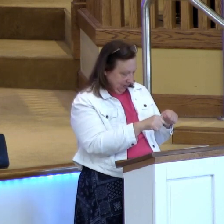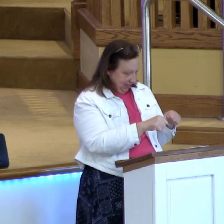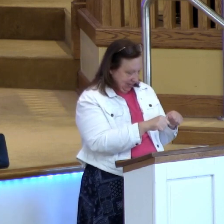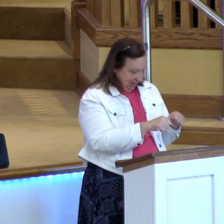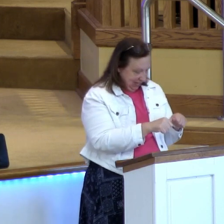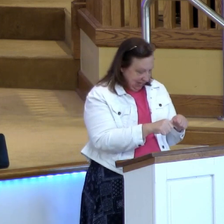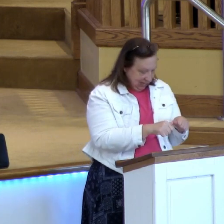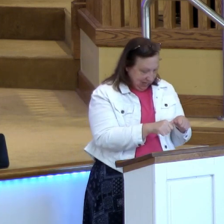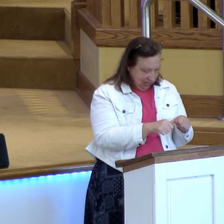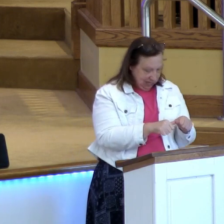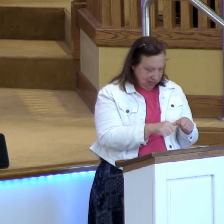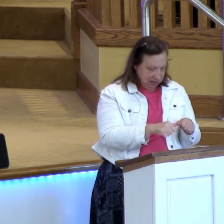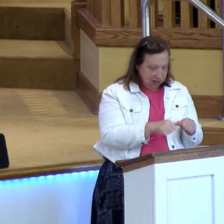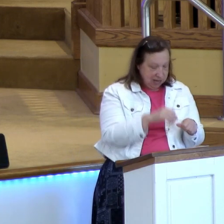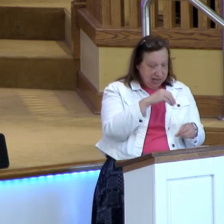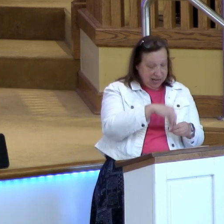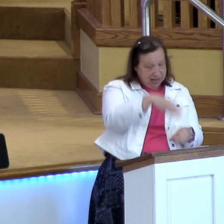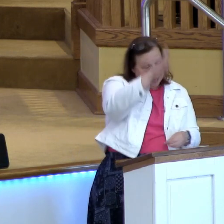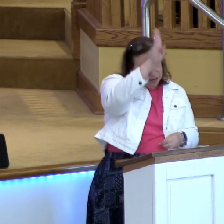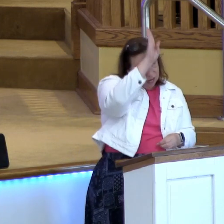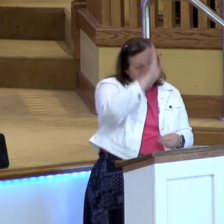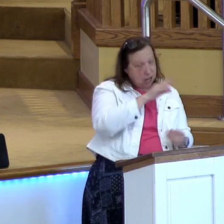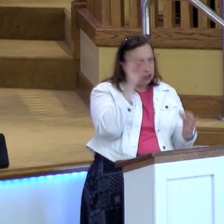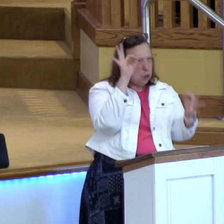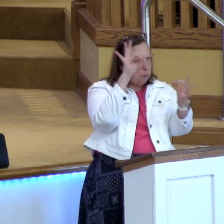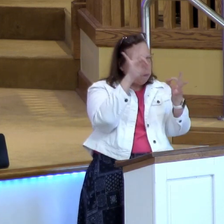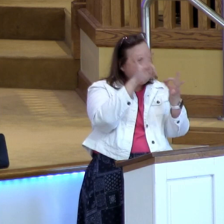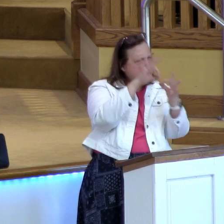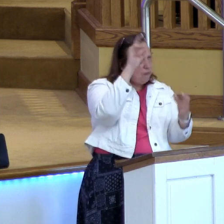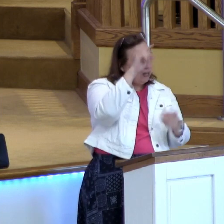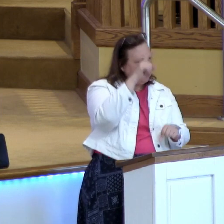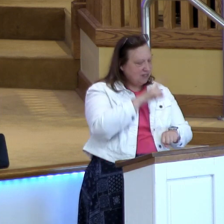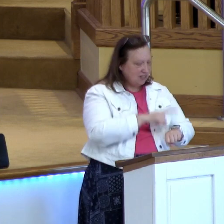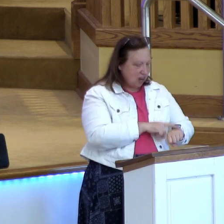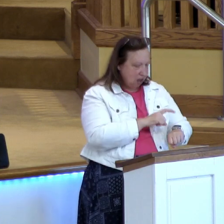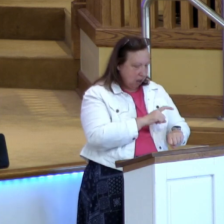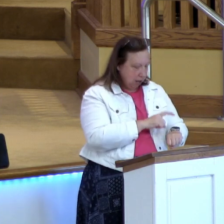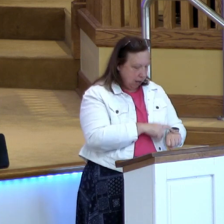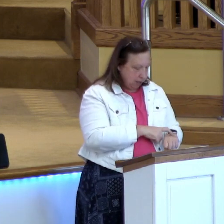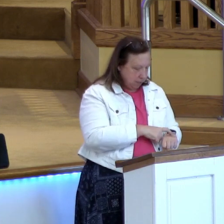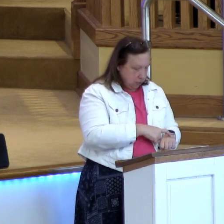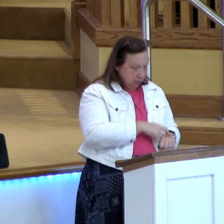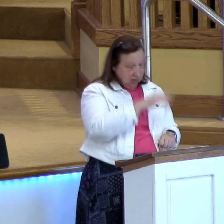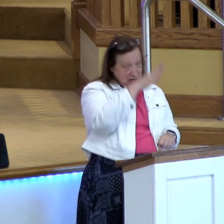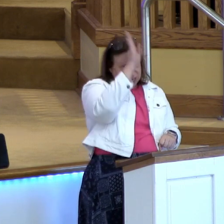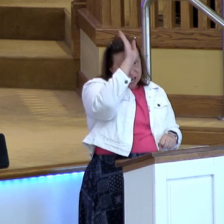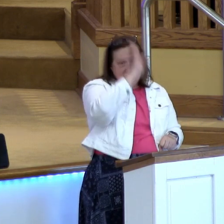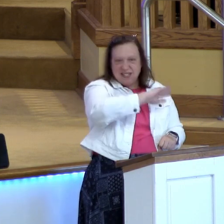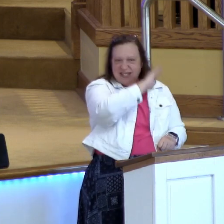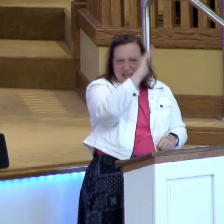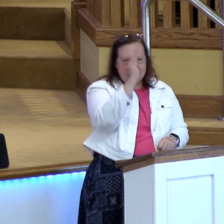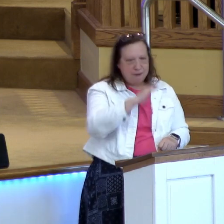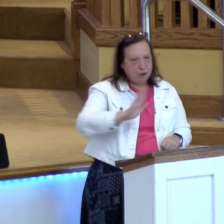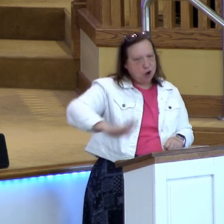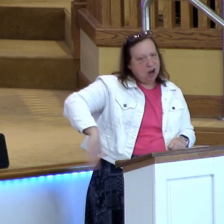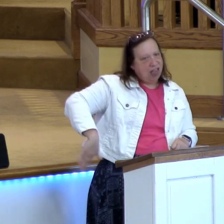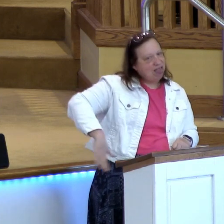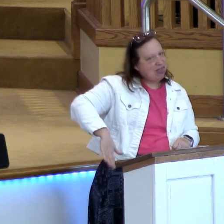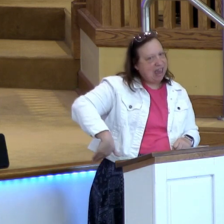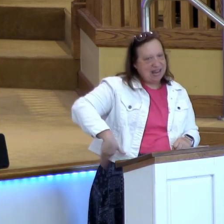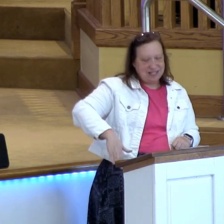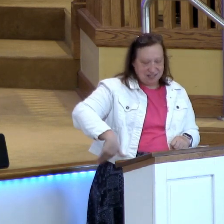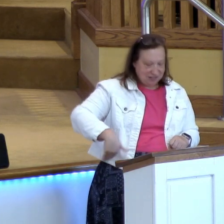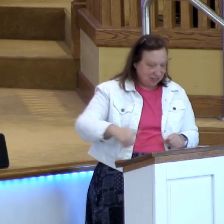move. In God's perfect time, he's never been